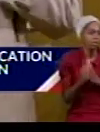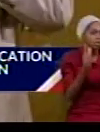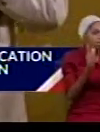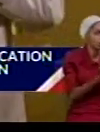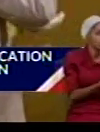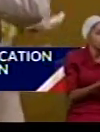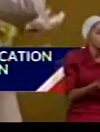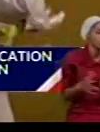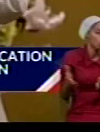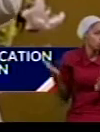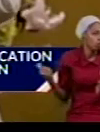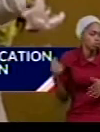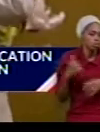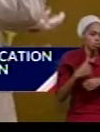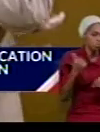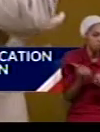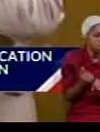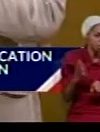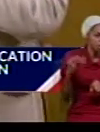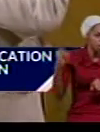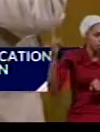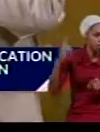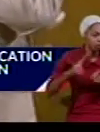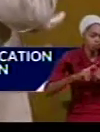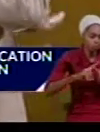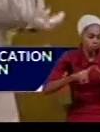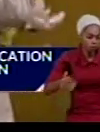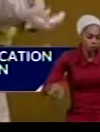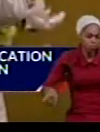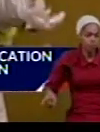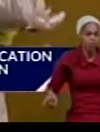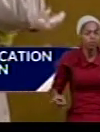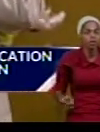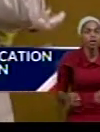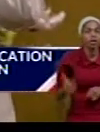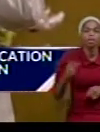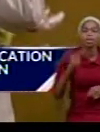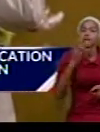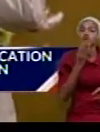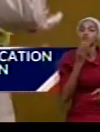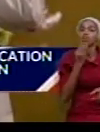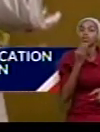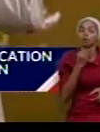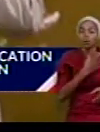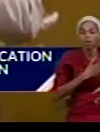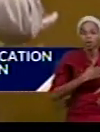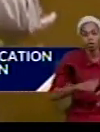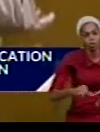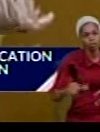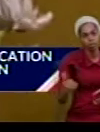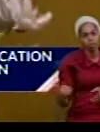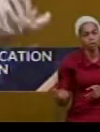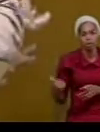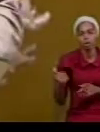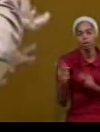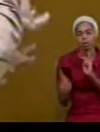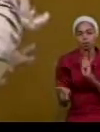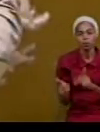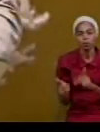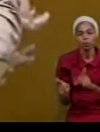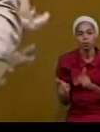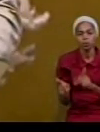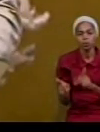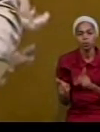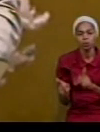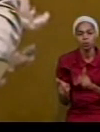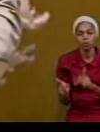Jews, from the rest of the world. But with the coming of Christ, that division is broken. There's only one way now to serve